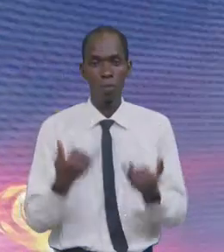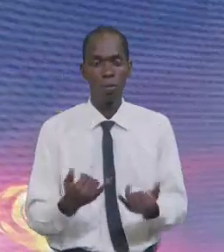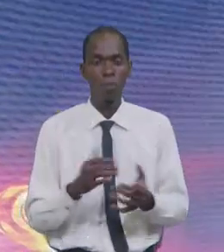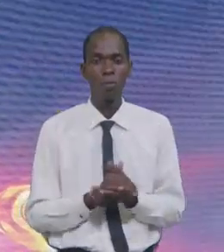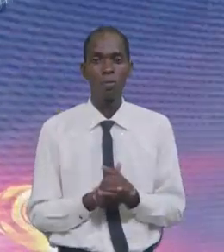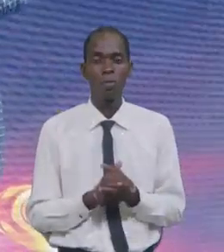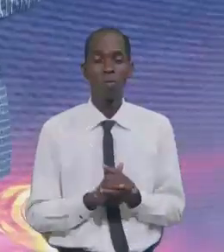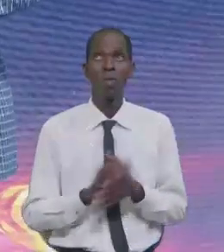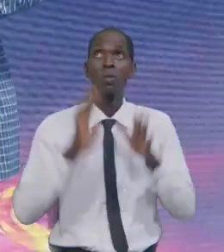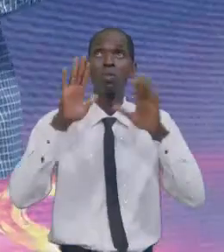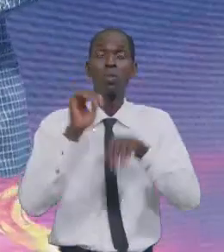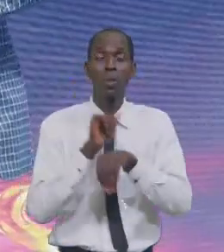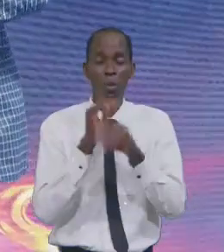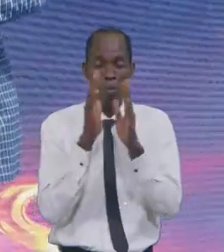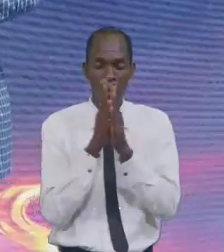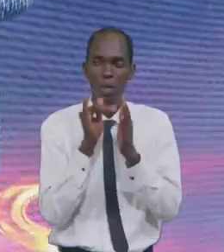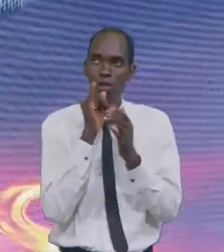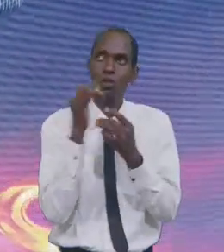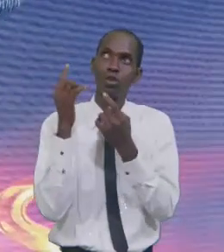Miracle prayer is coming.